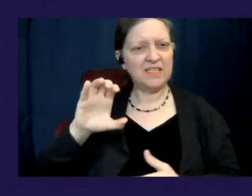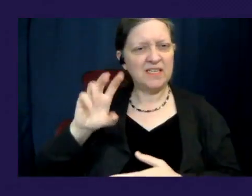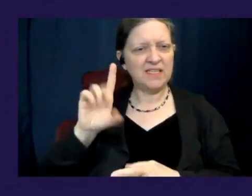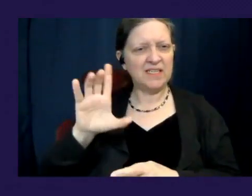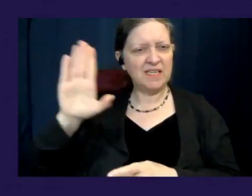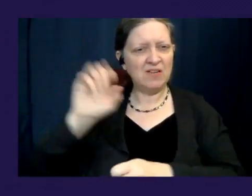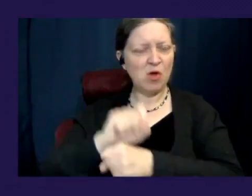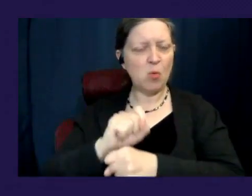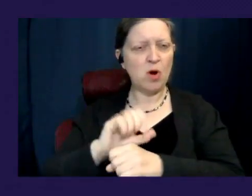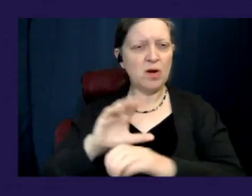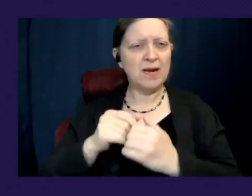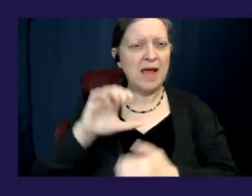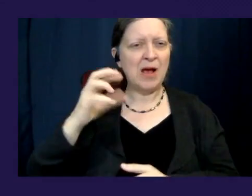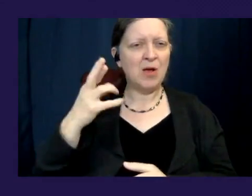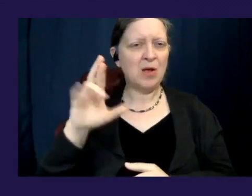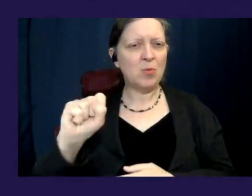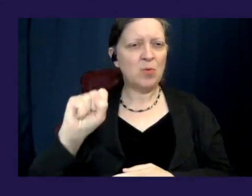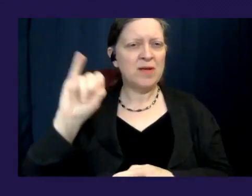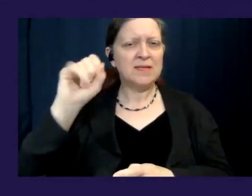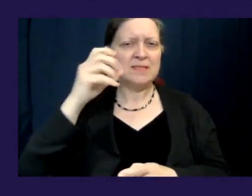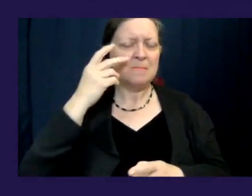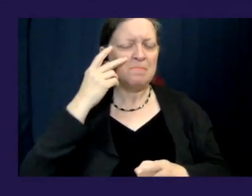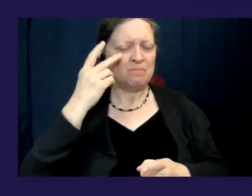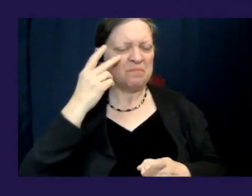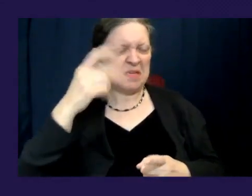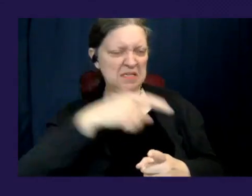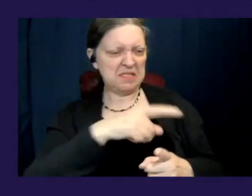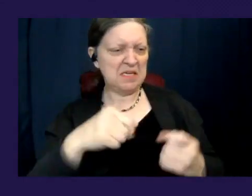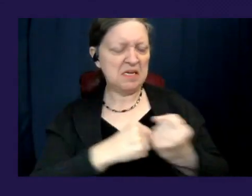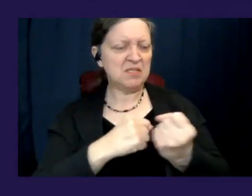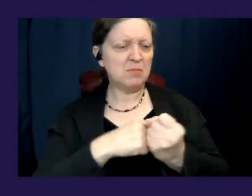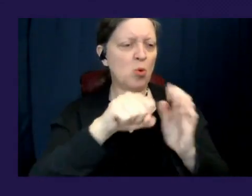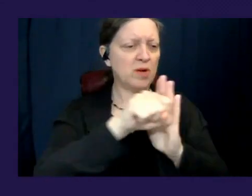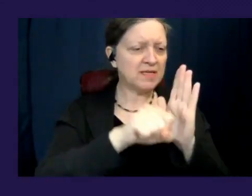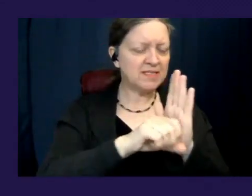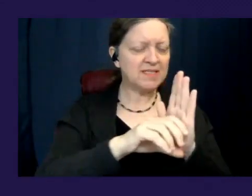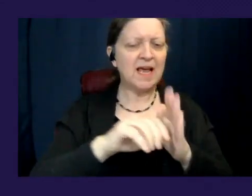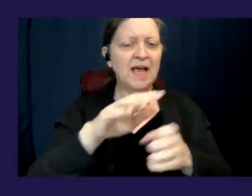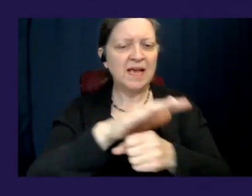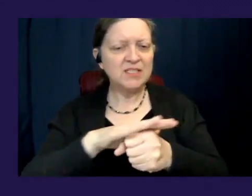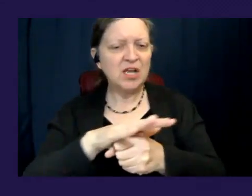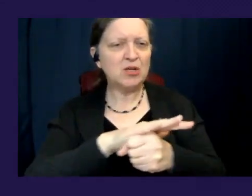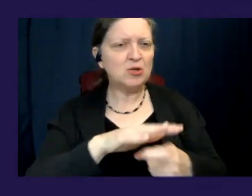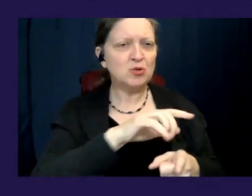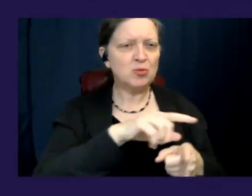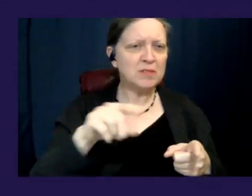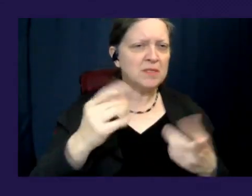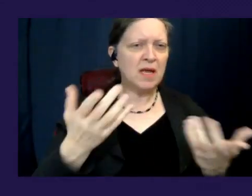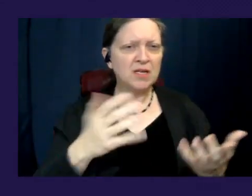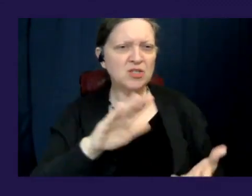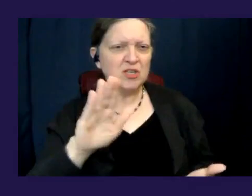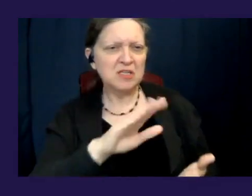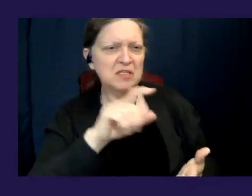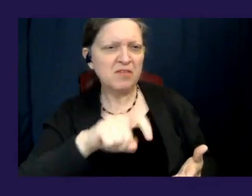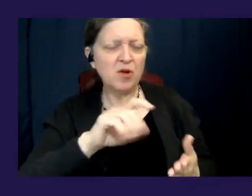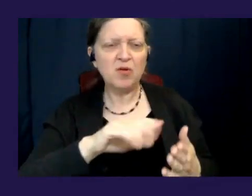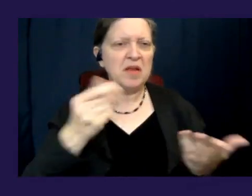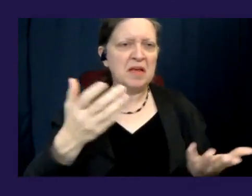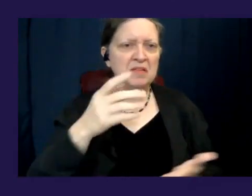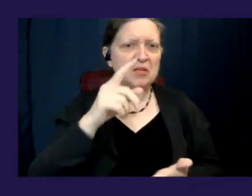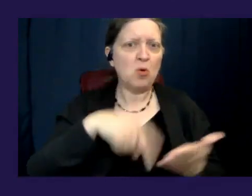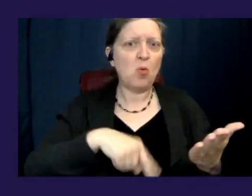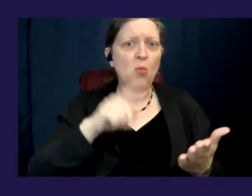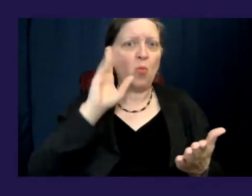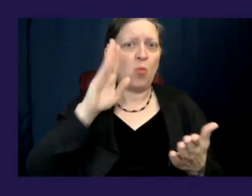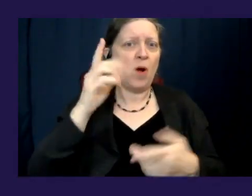supporting states and jurisdictions and the needs that will probably come out of this entire meeting. So over to you, Chris. Thank you, Liz, and